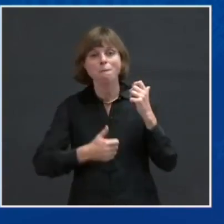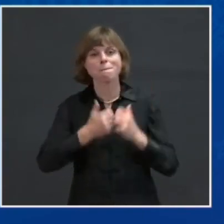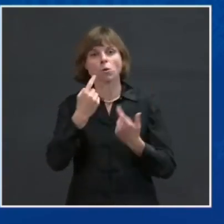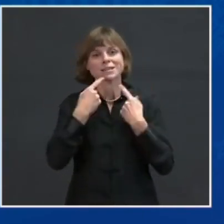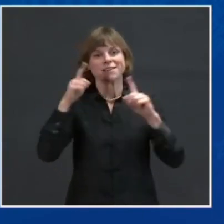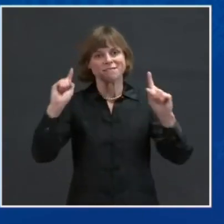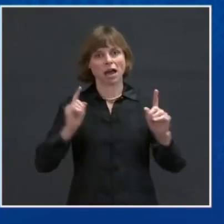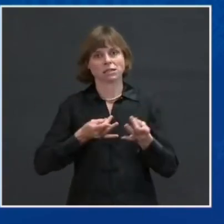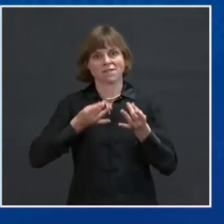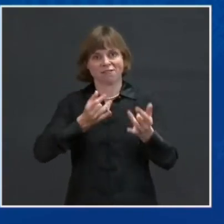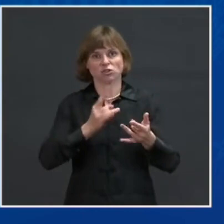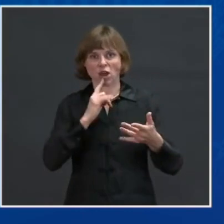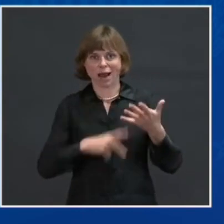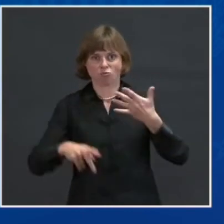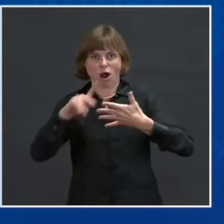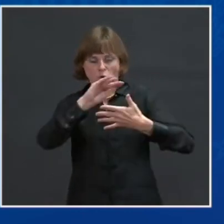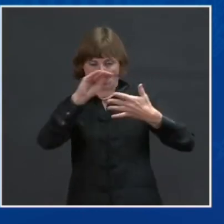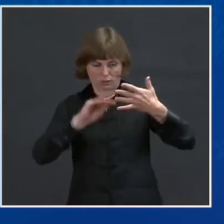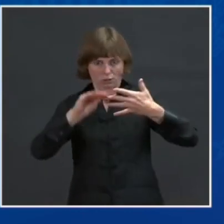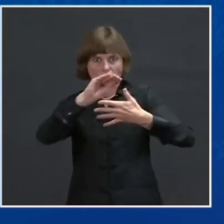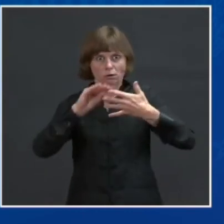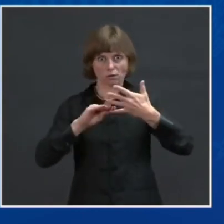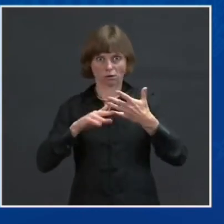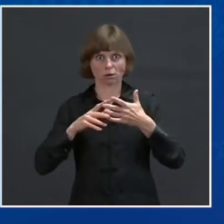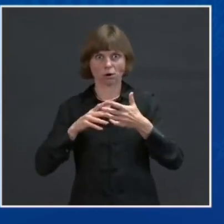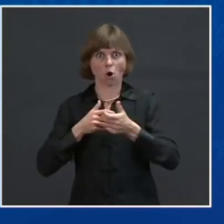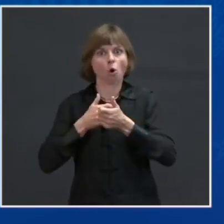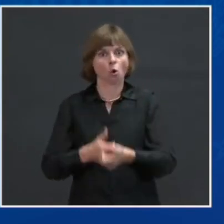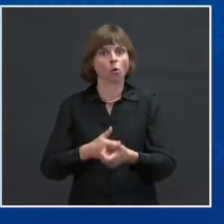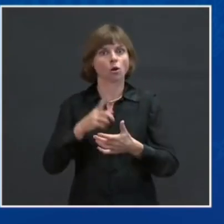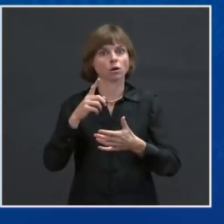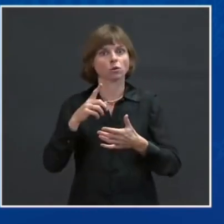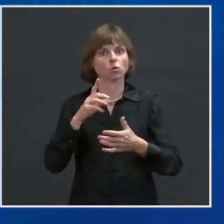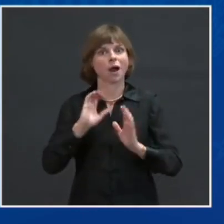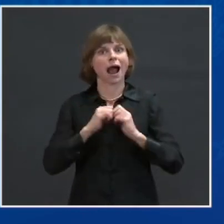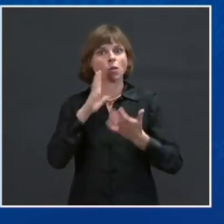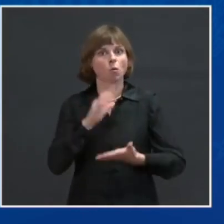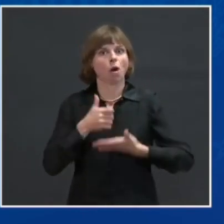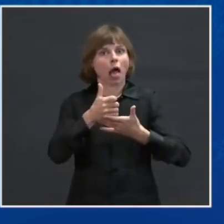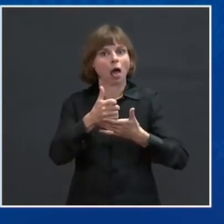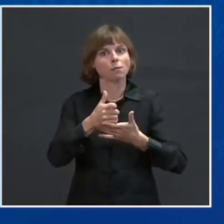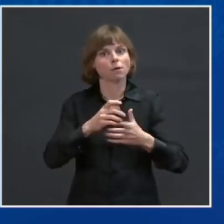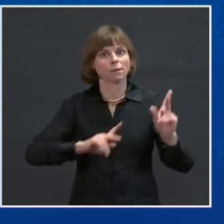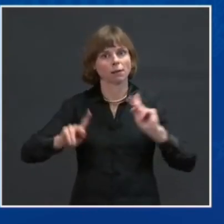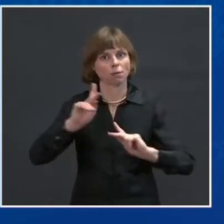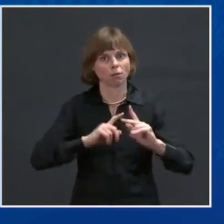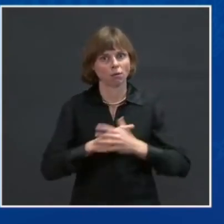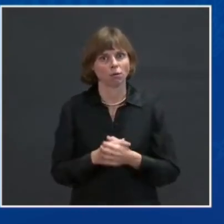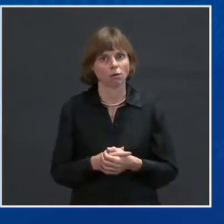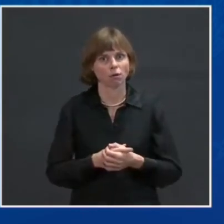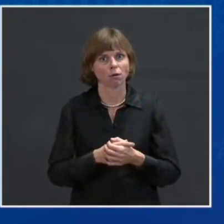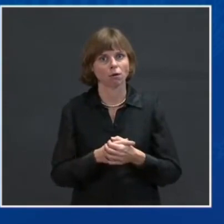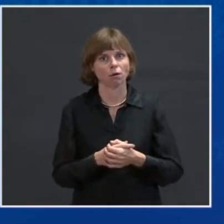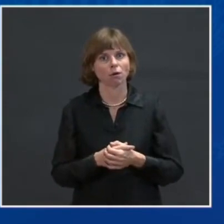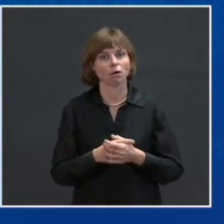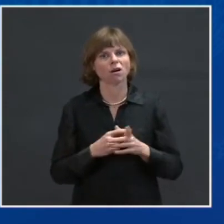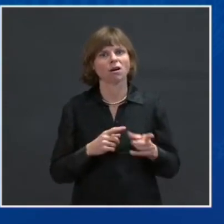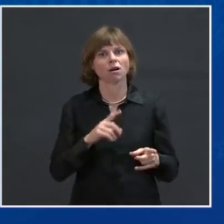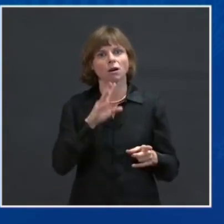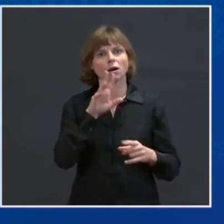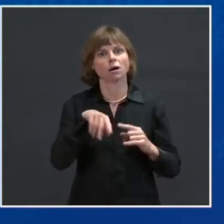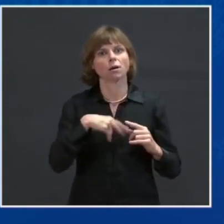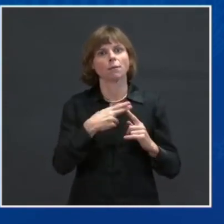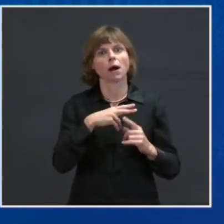and prioritizing those in the order through which they would help the American people. Now on the situation in Texas,